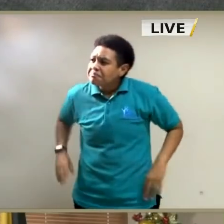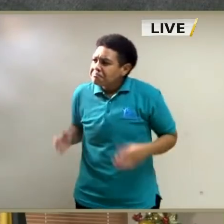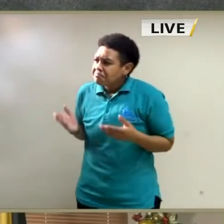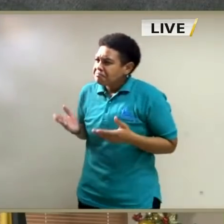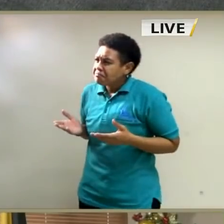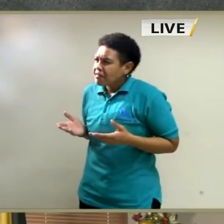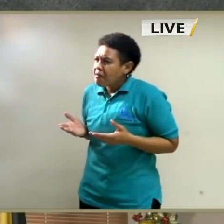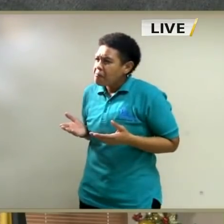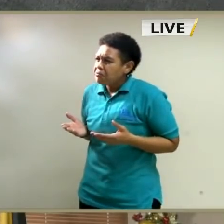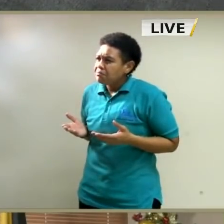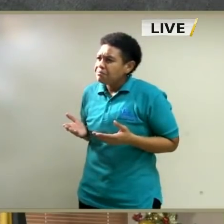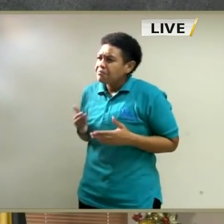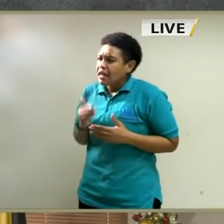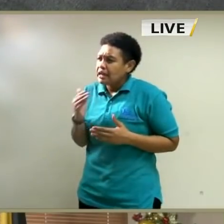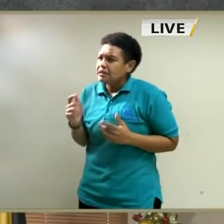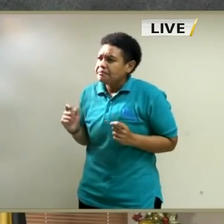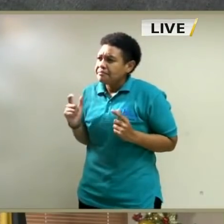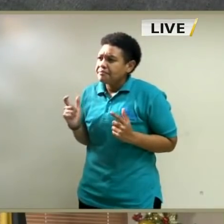On the next slide,